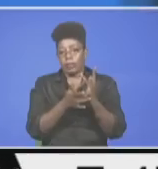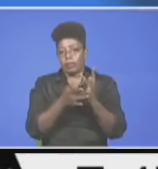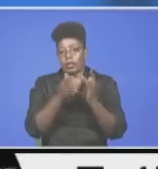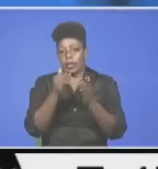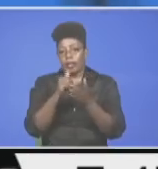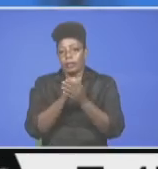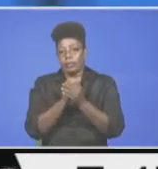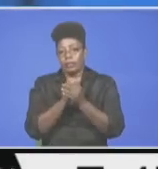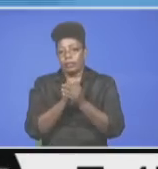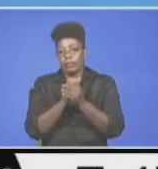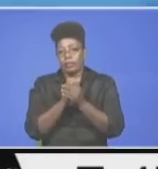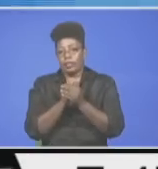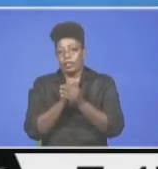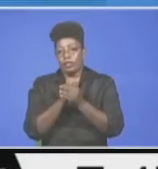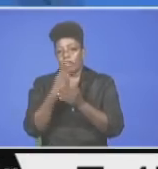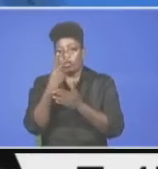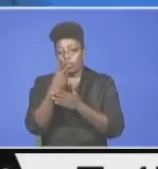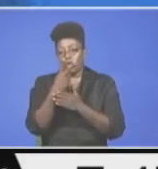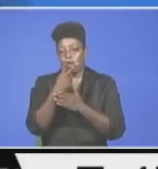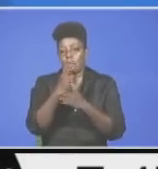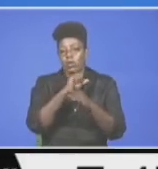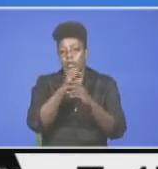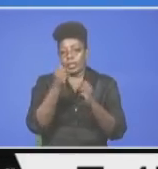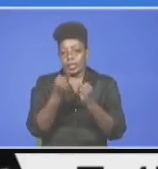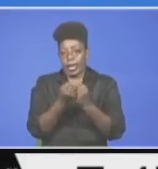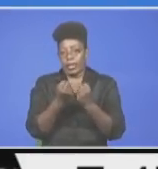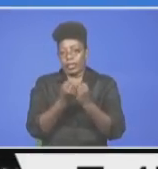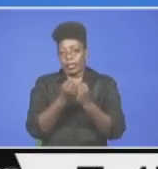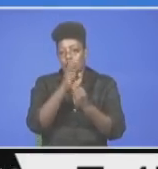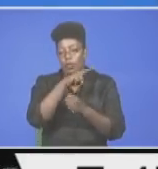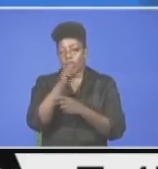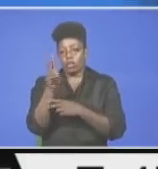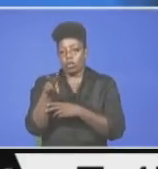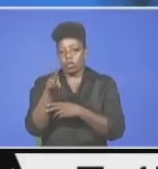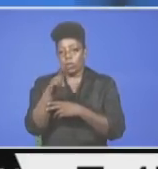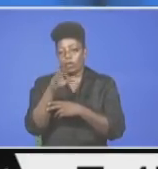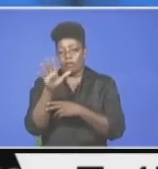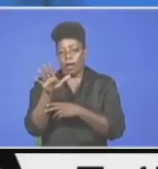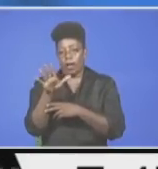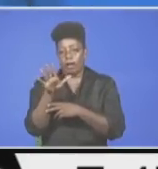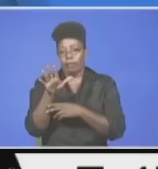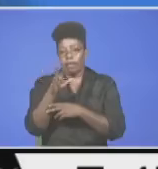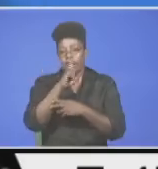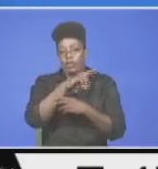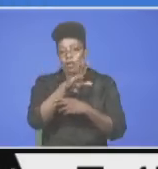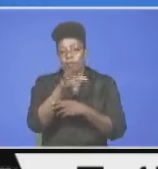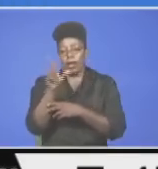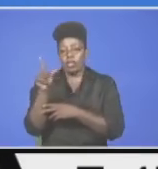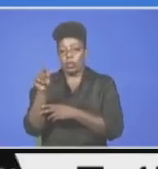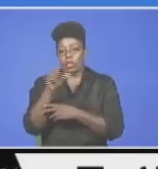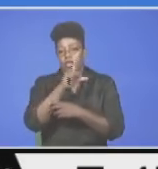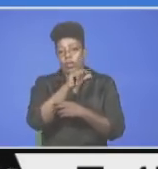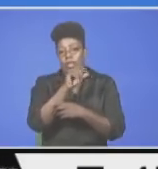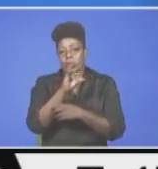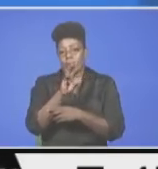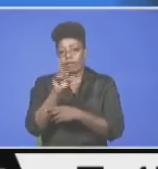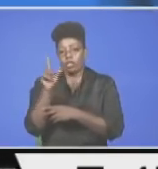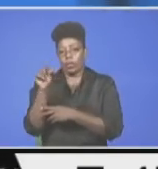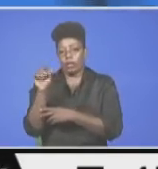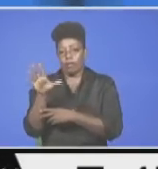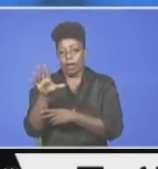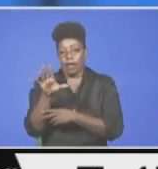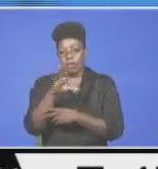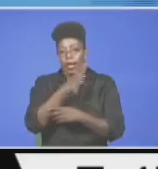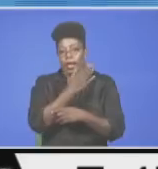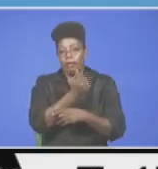the end, it would be the Technicians coming from 2 sets down to pull it off, 22-25, 23-25, 25-20, 27-25,